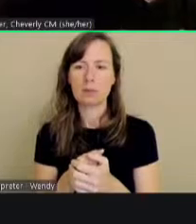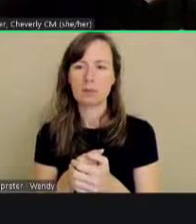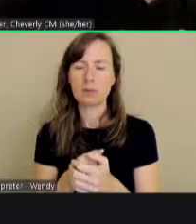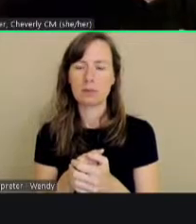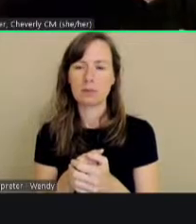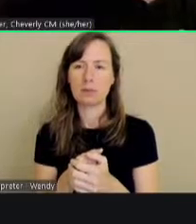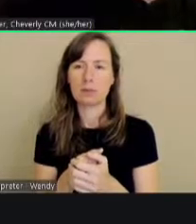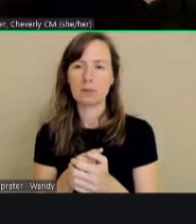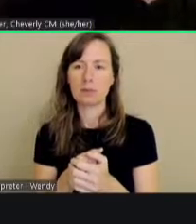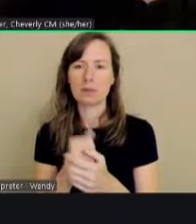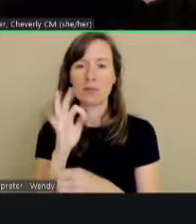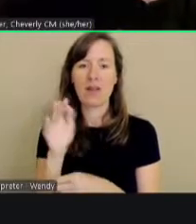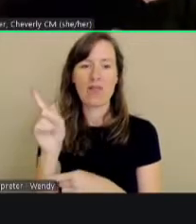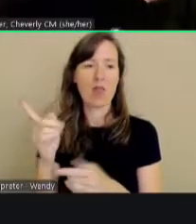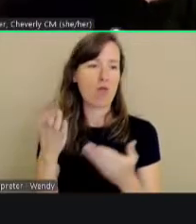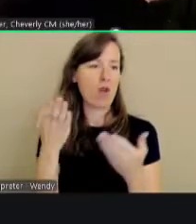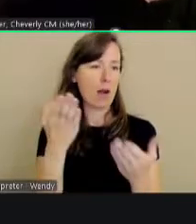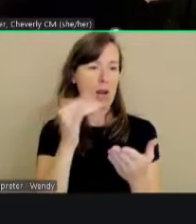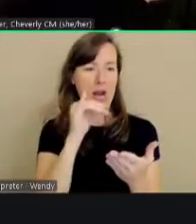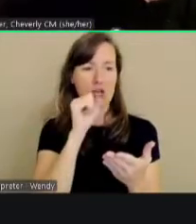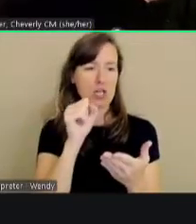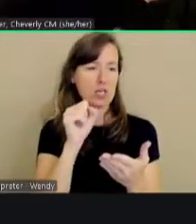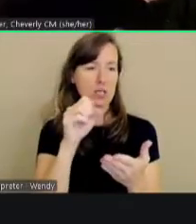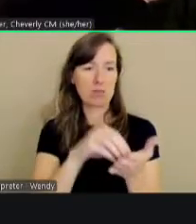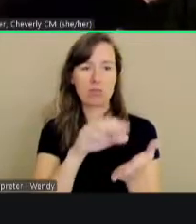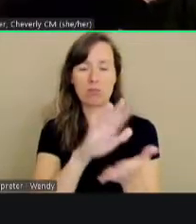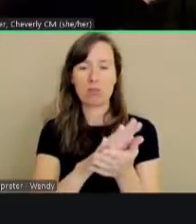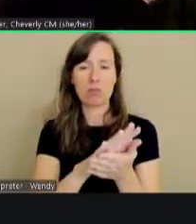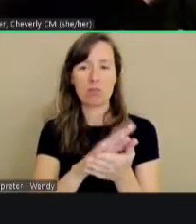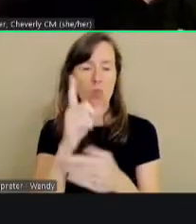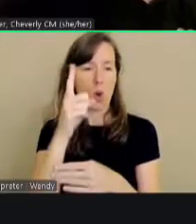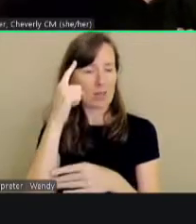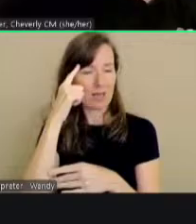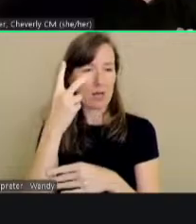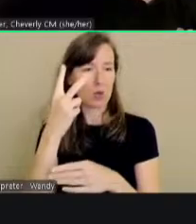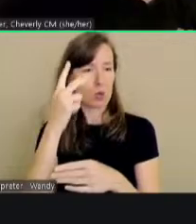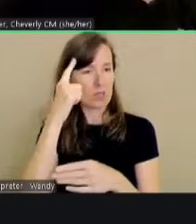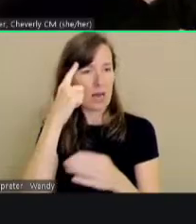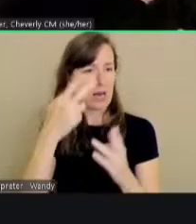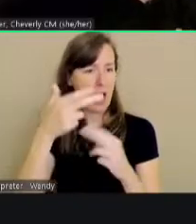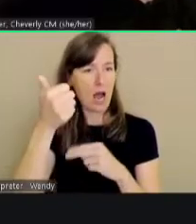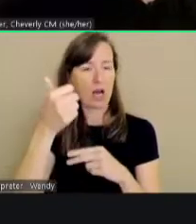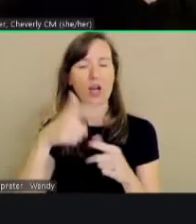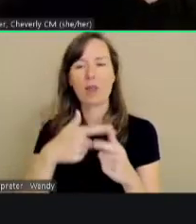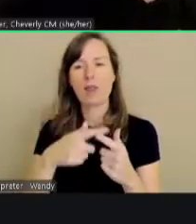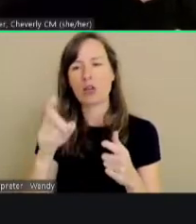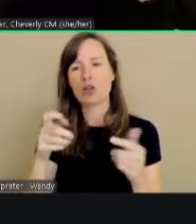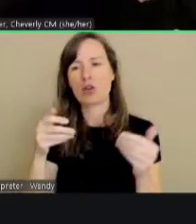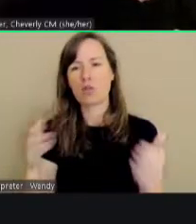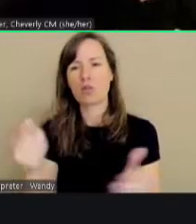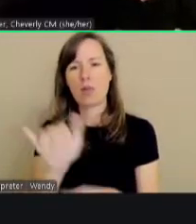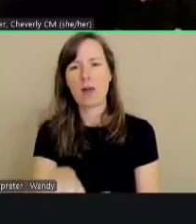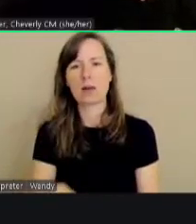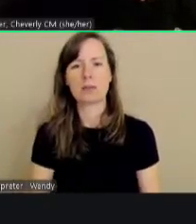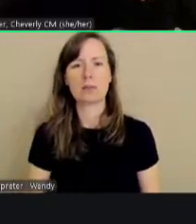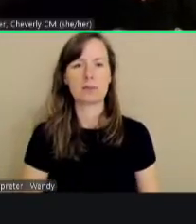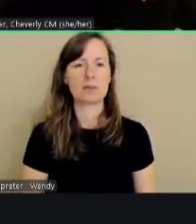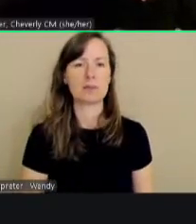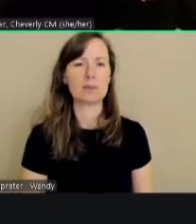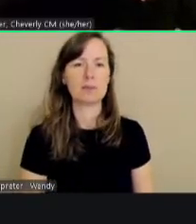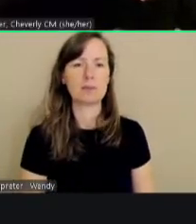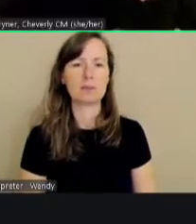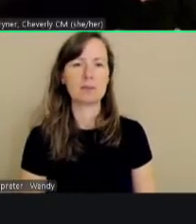if their recommendation is to go a cent or two higher, then I think that's what we should do.